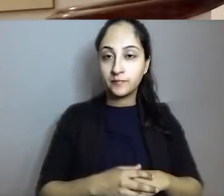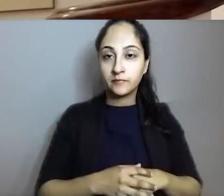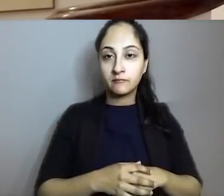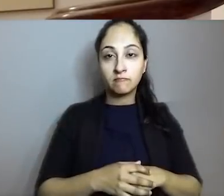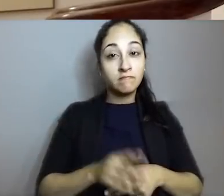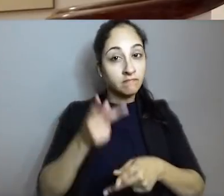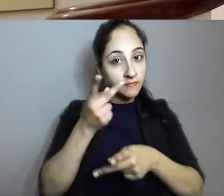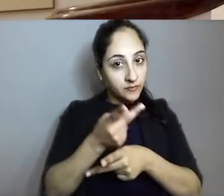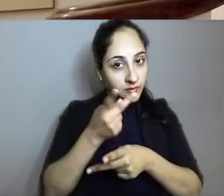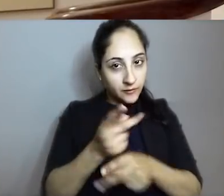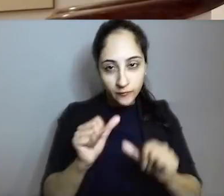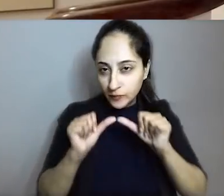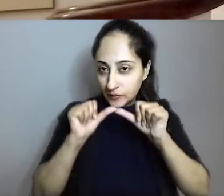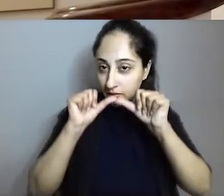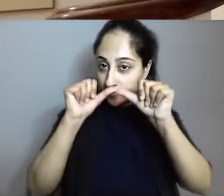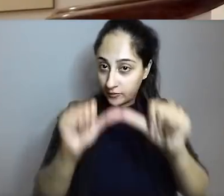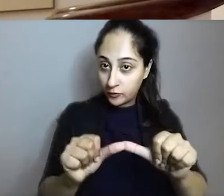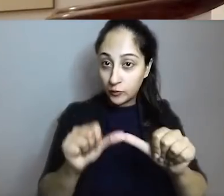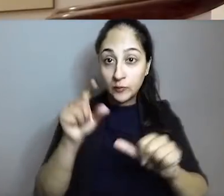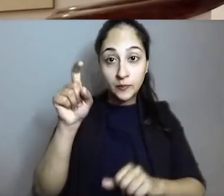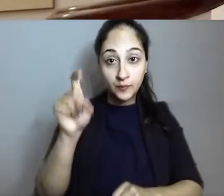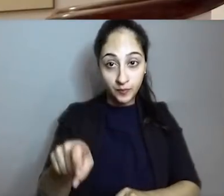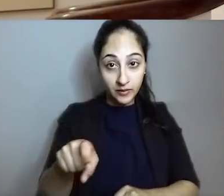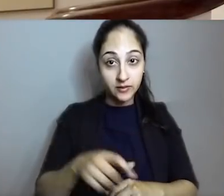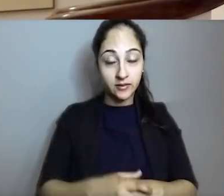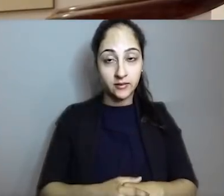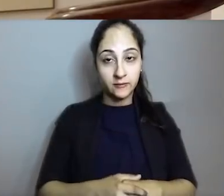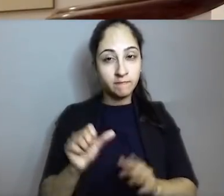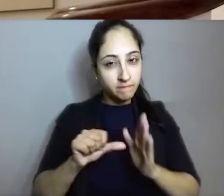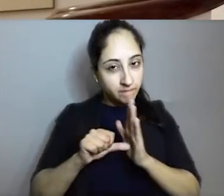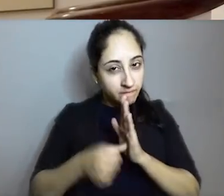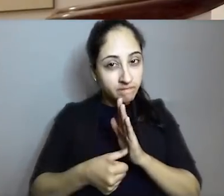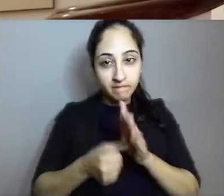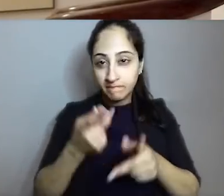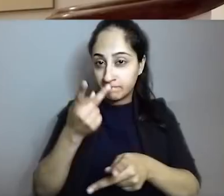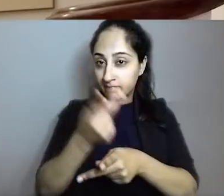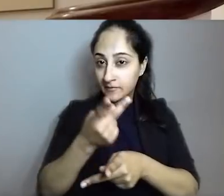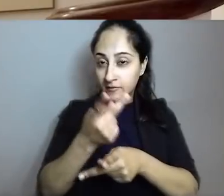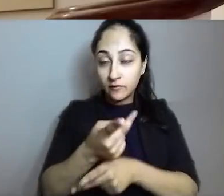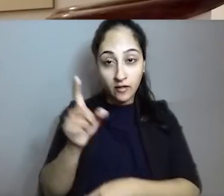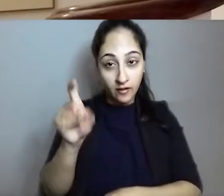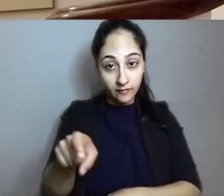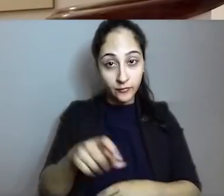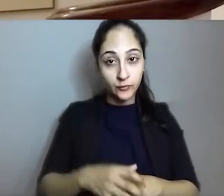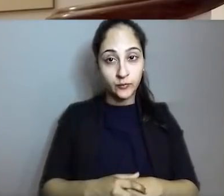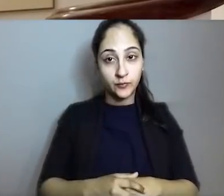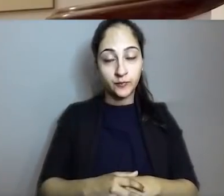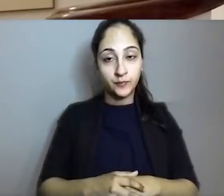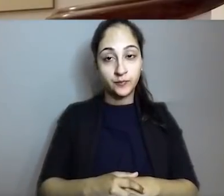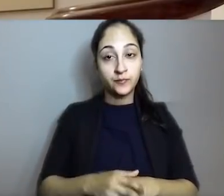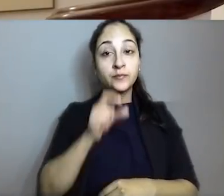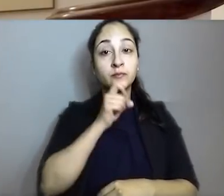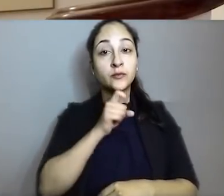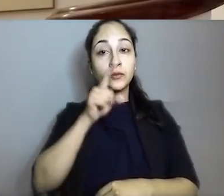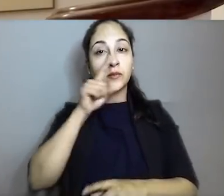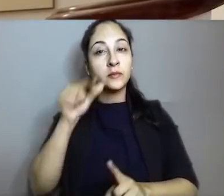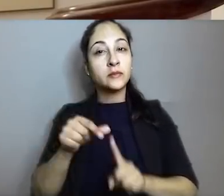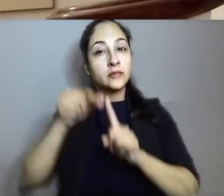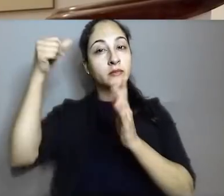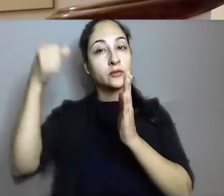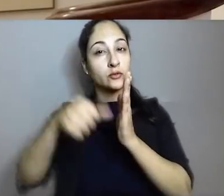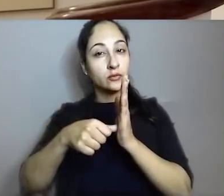few weeks. But we must remain vigilant. We must remain vigilant. In